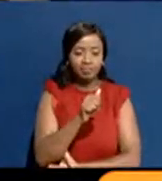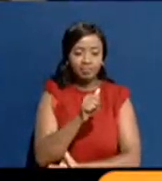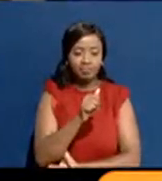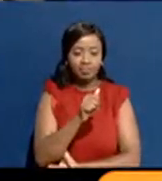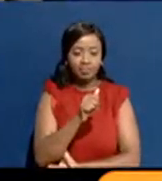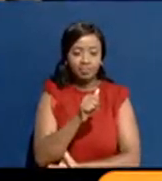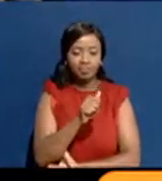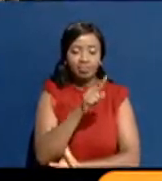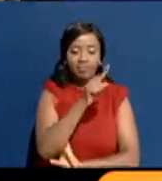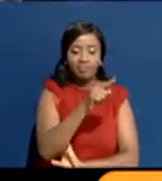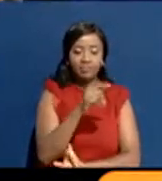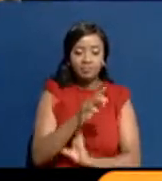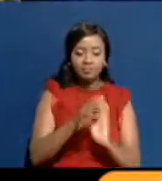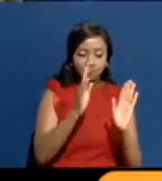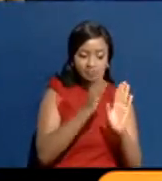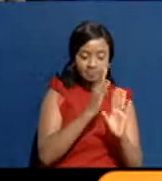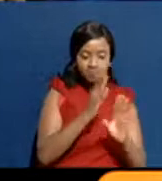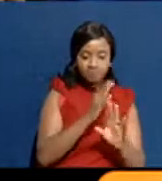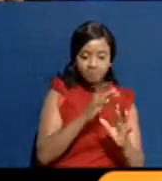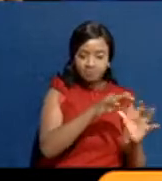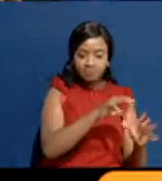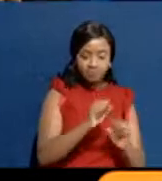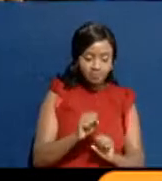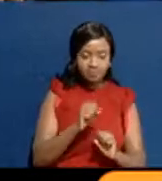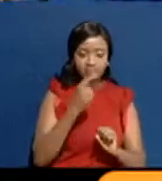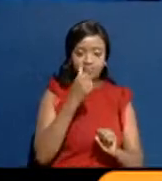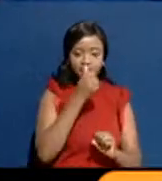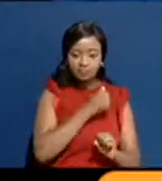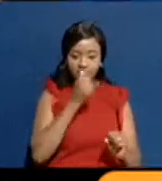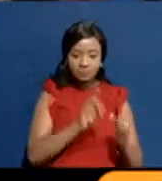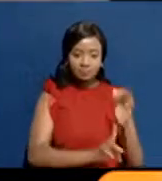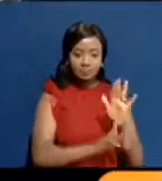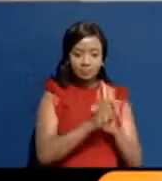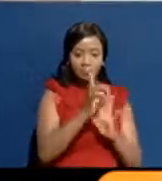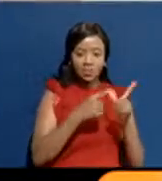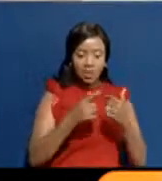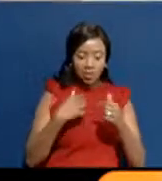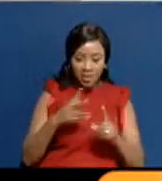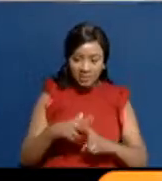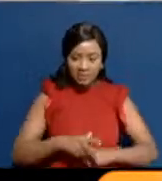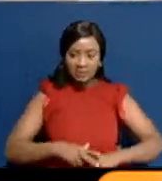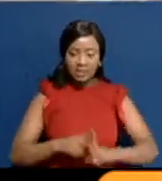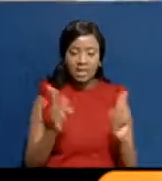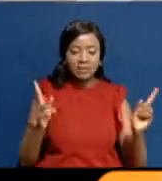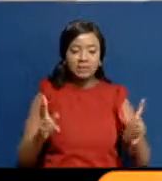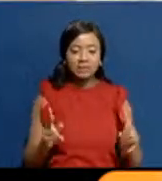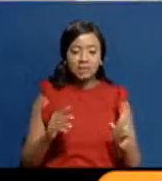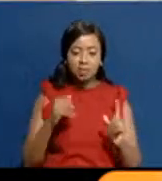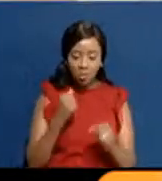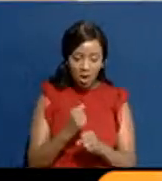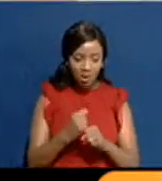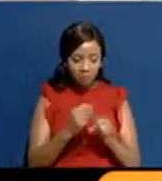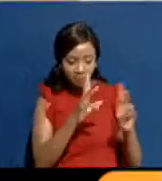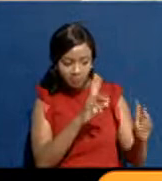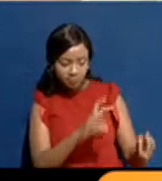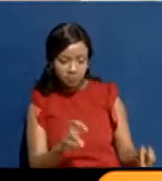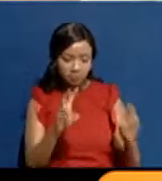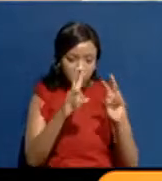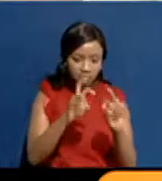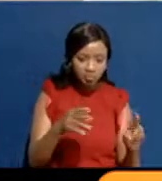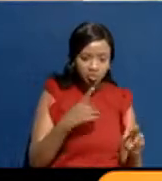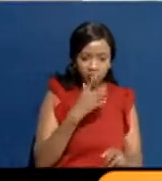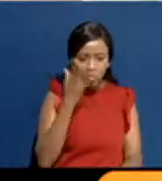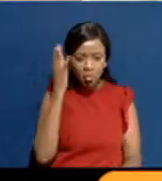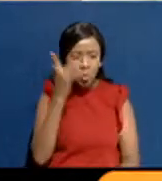and for private development. Yeah. And we went into an investigative assignment to find out who is it and